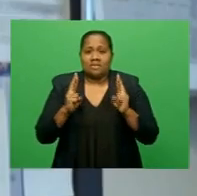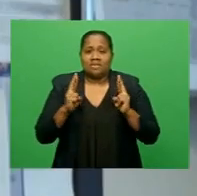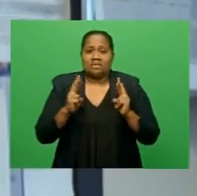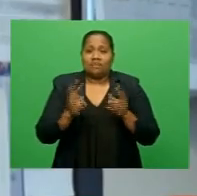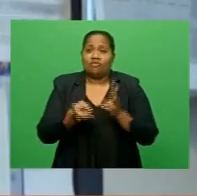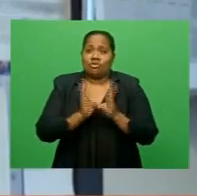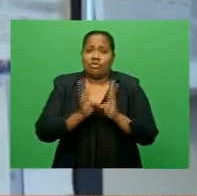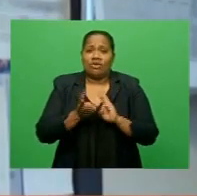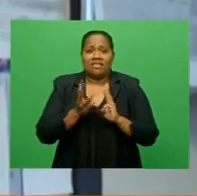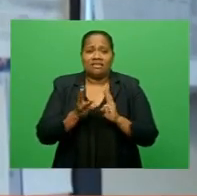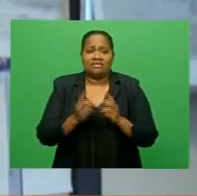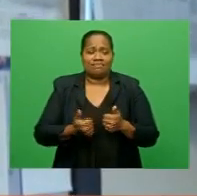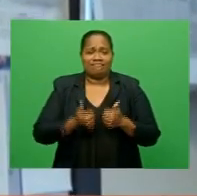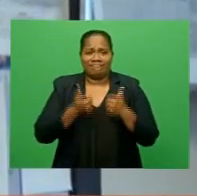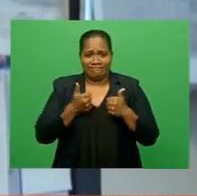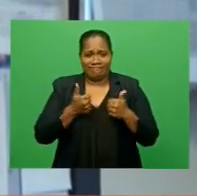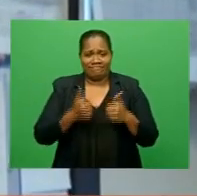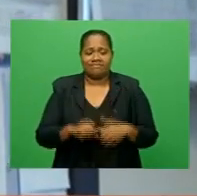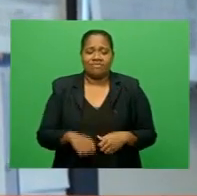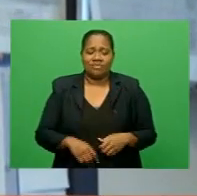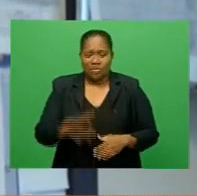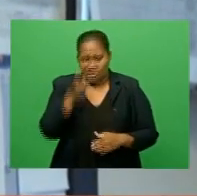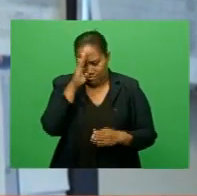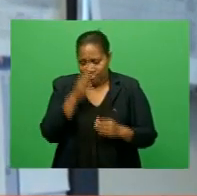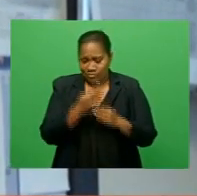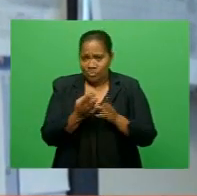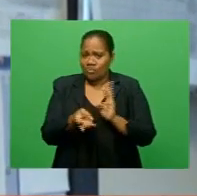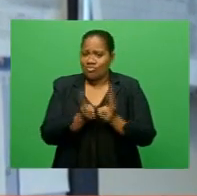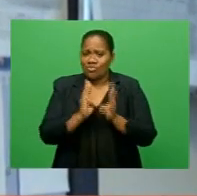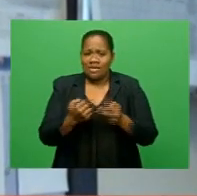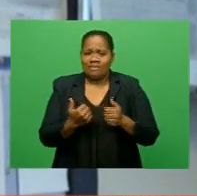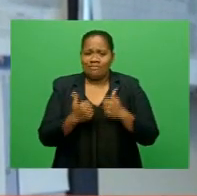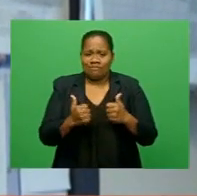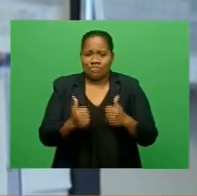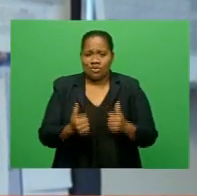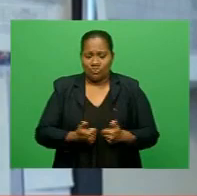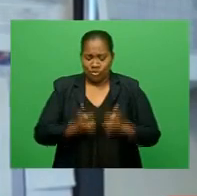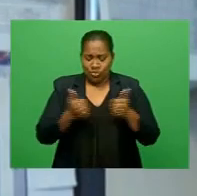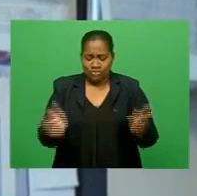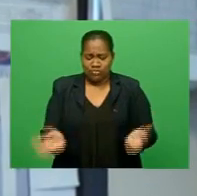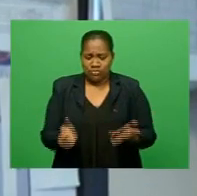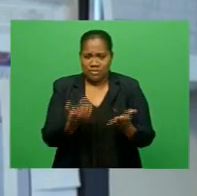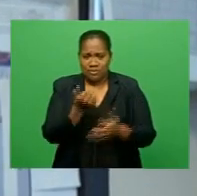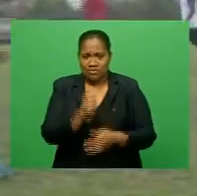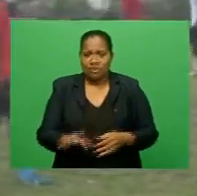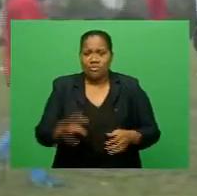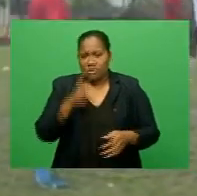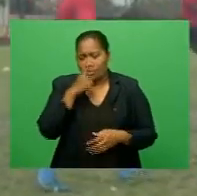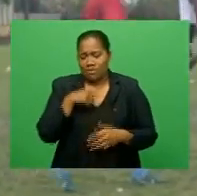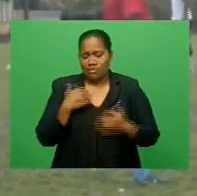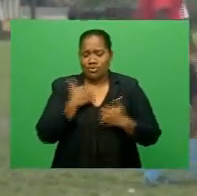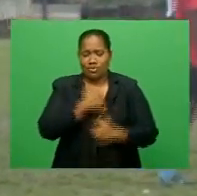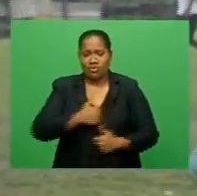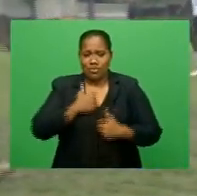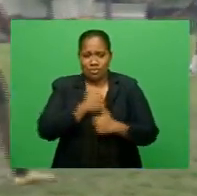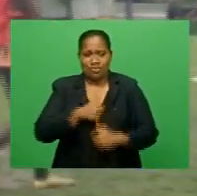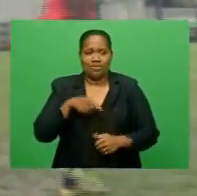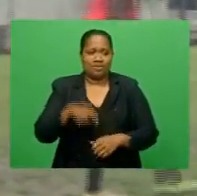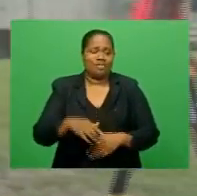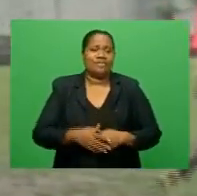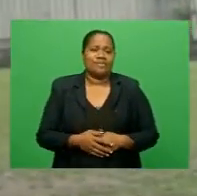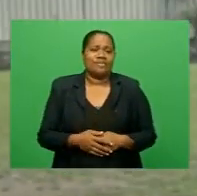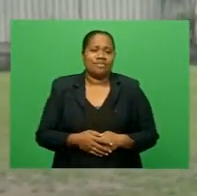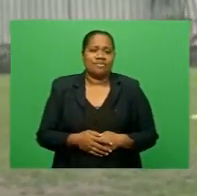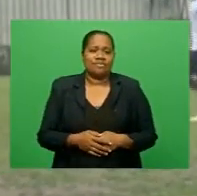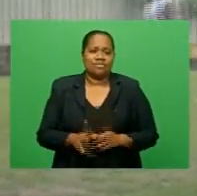ball. So hopefully the weather condition holds, the good playable ground for people to enjoy good football. We are hoping that the teams